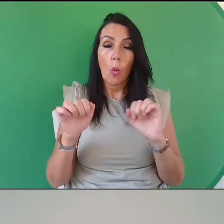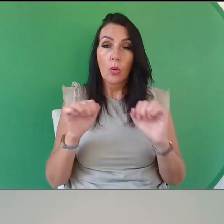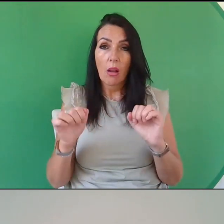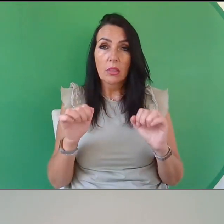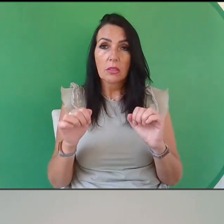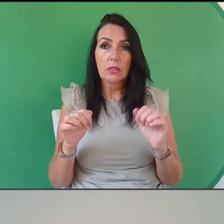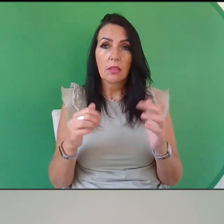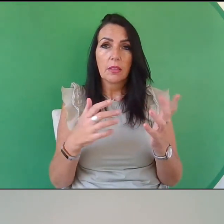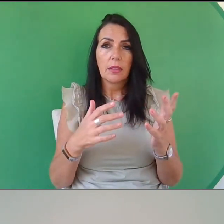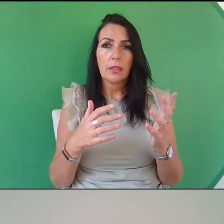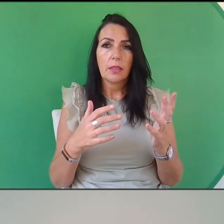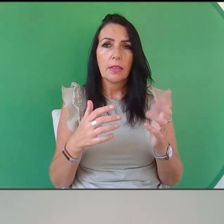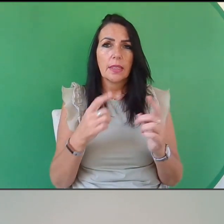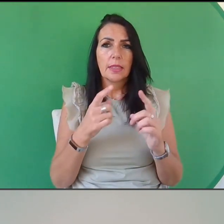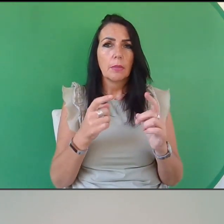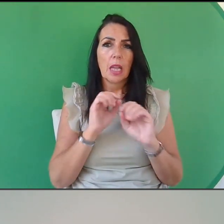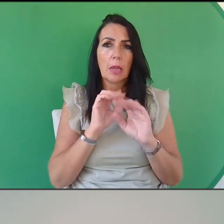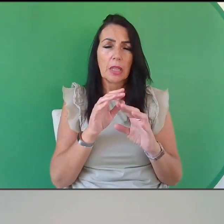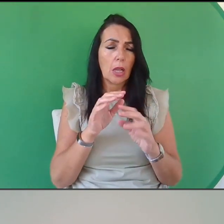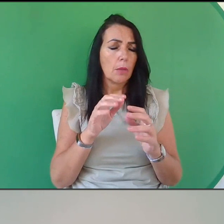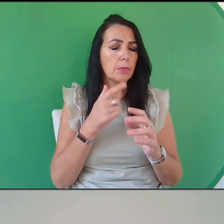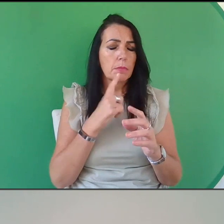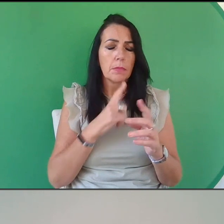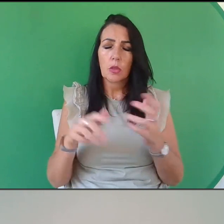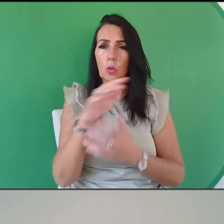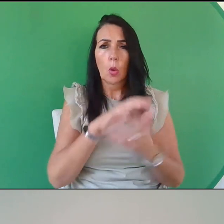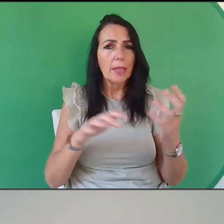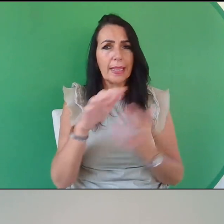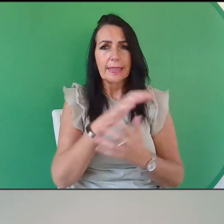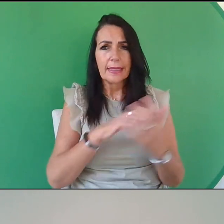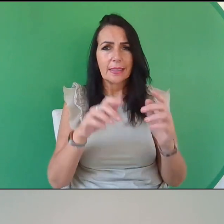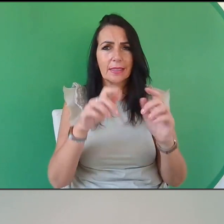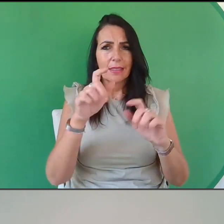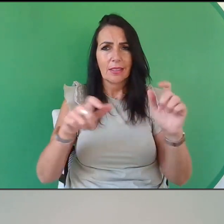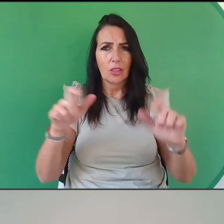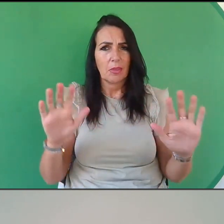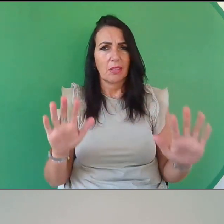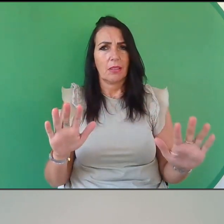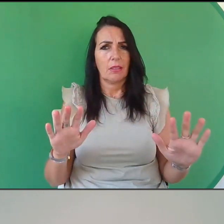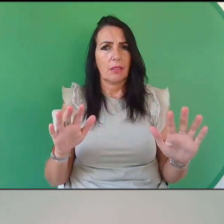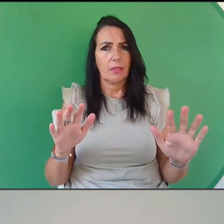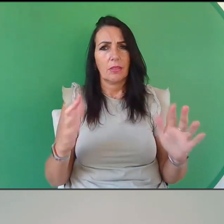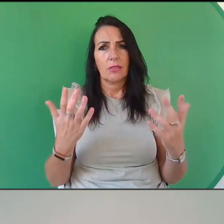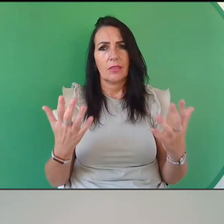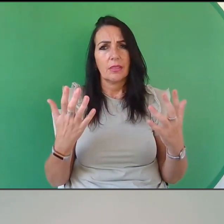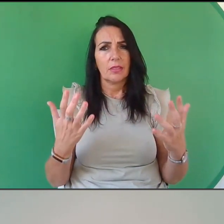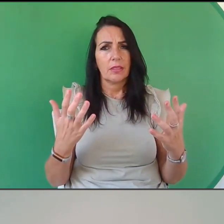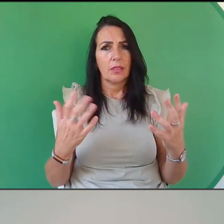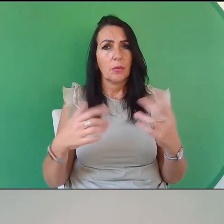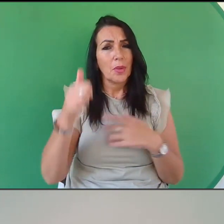guilty of overcomplicating the net zero journey, when as consumers we are now more than ever aware